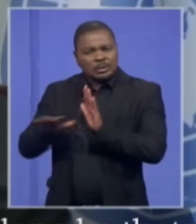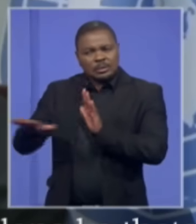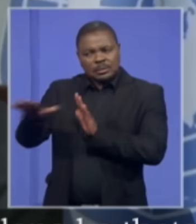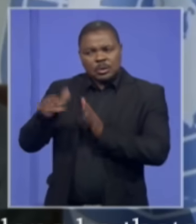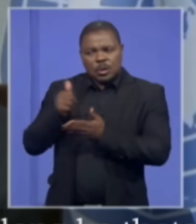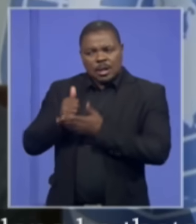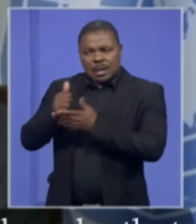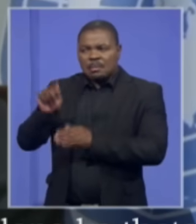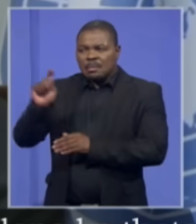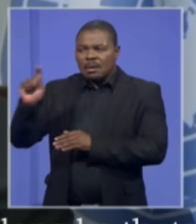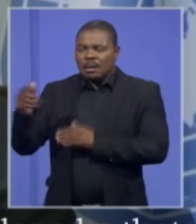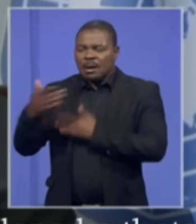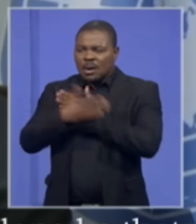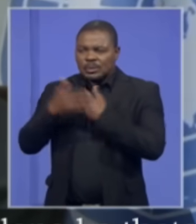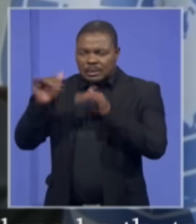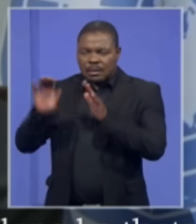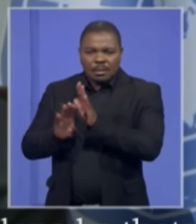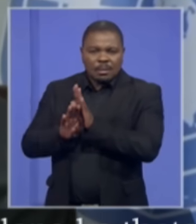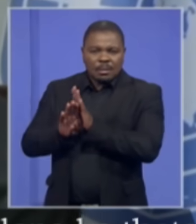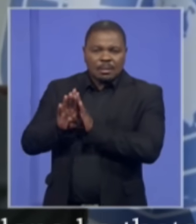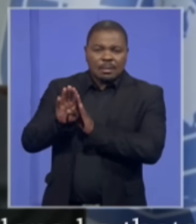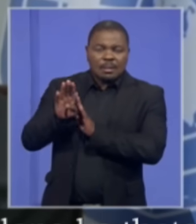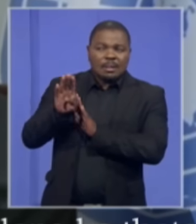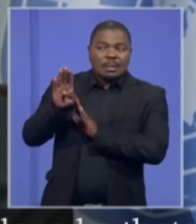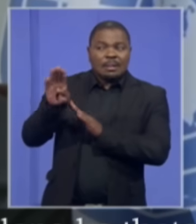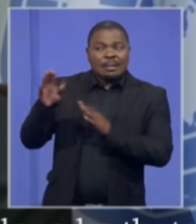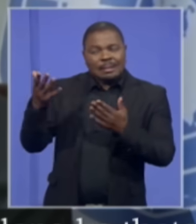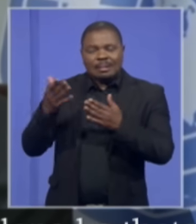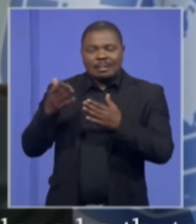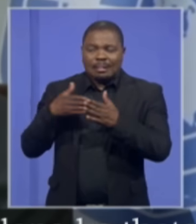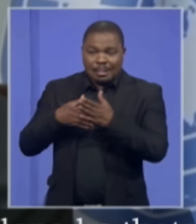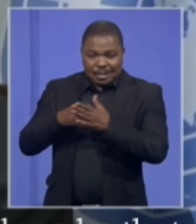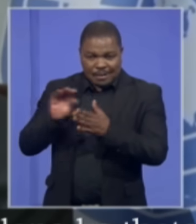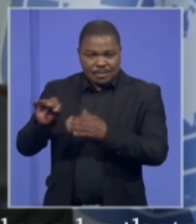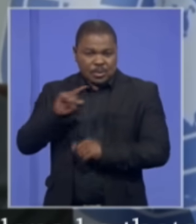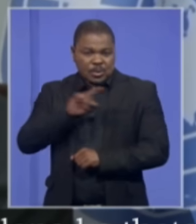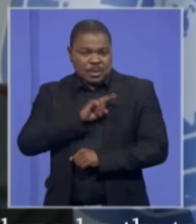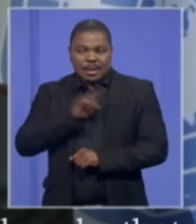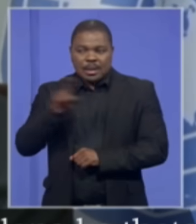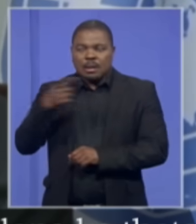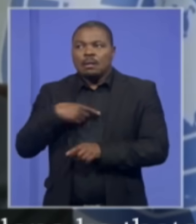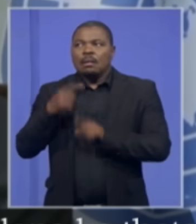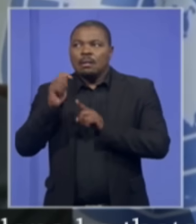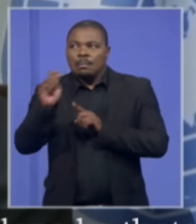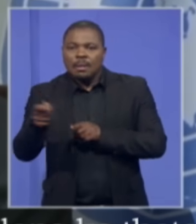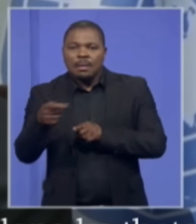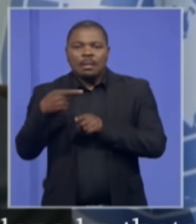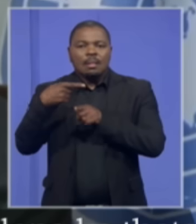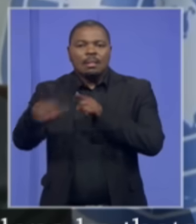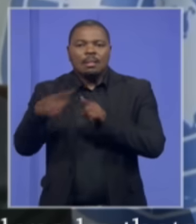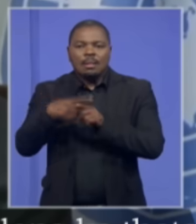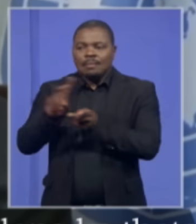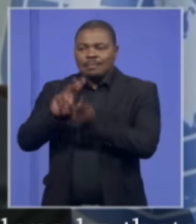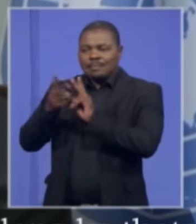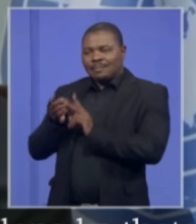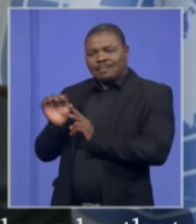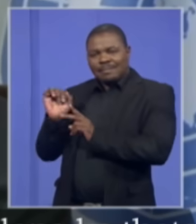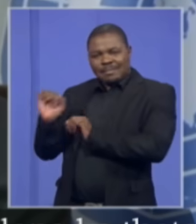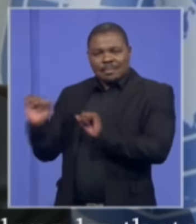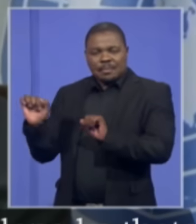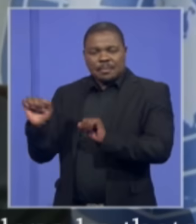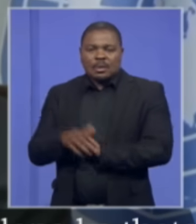is significantly constrained by the servicing obligations of their debt